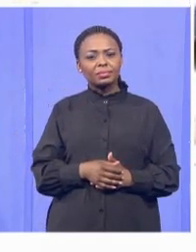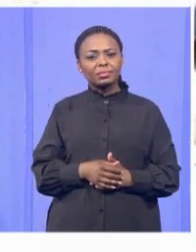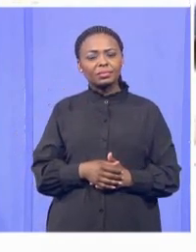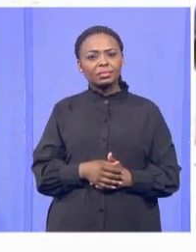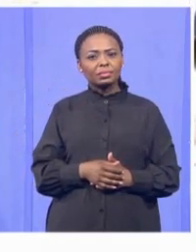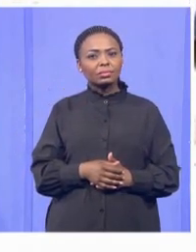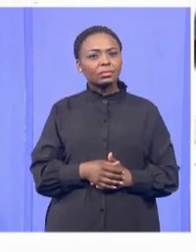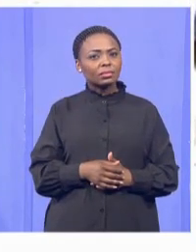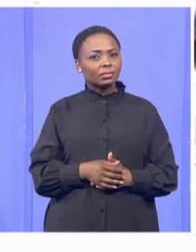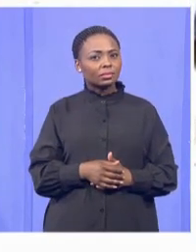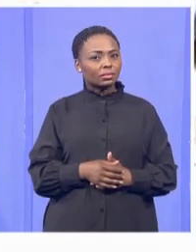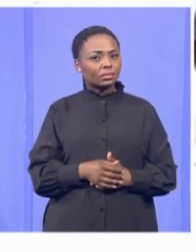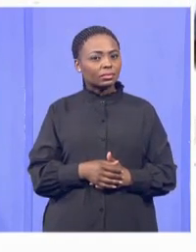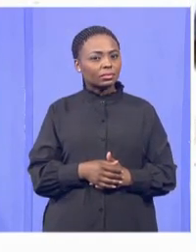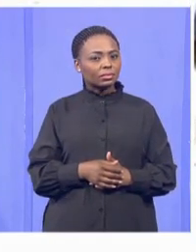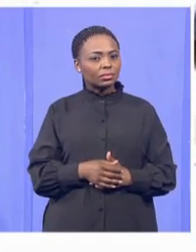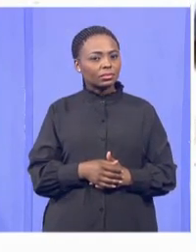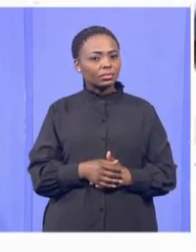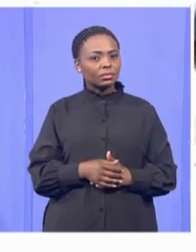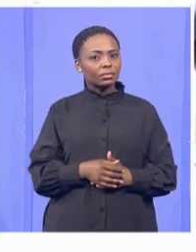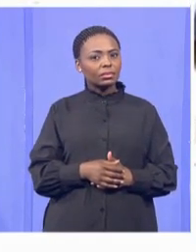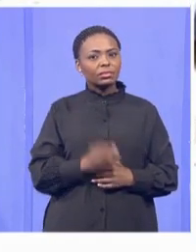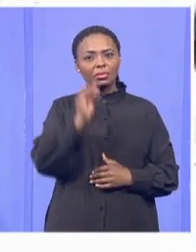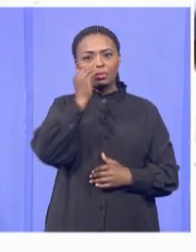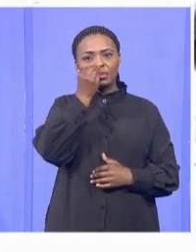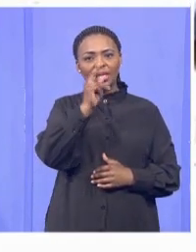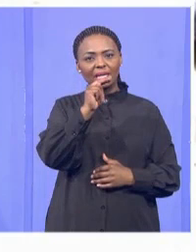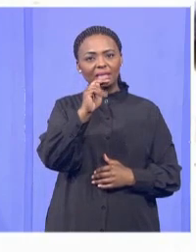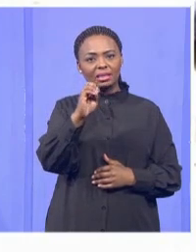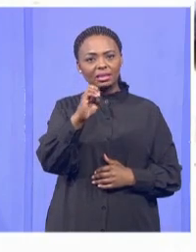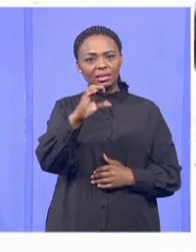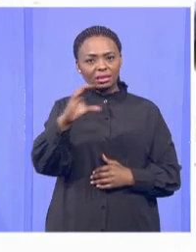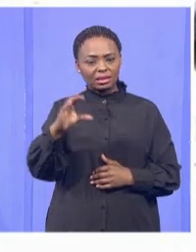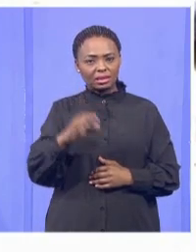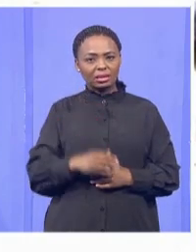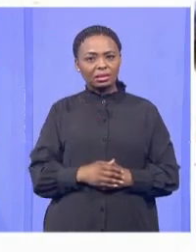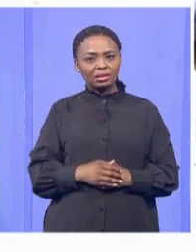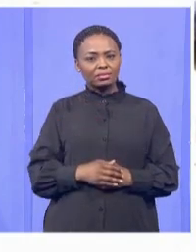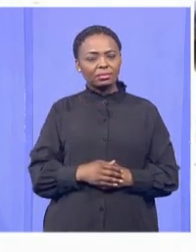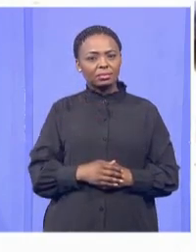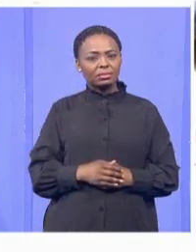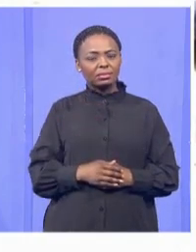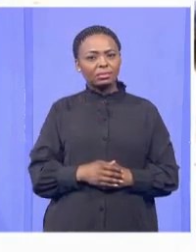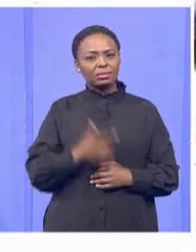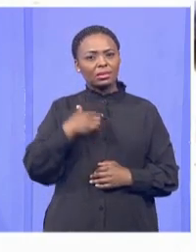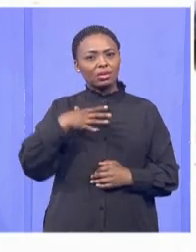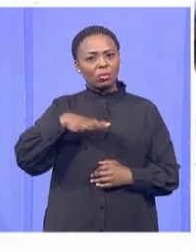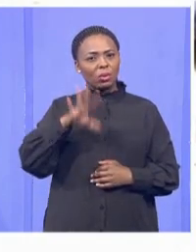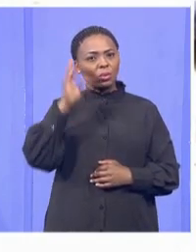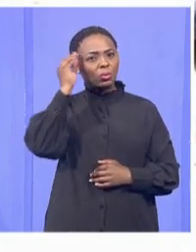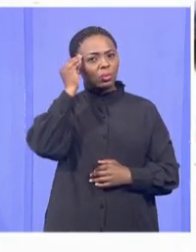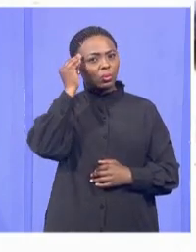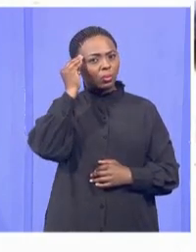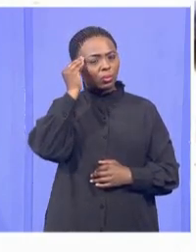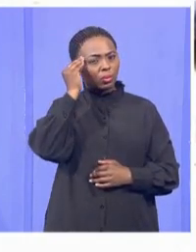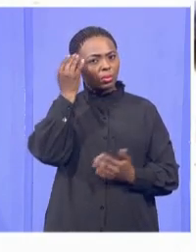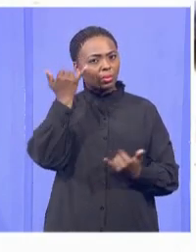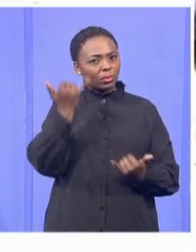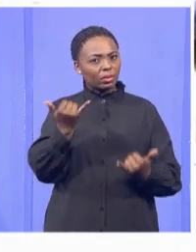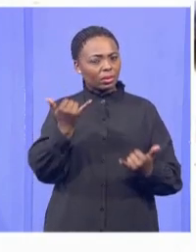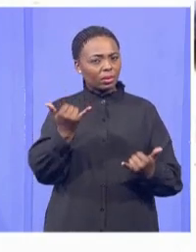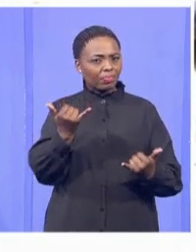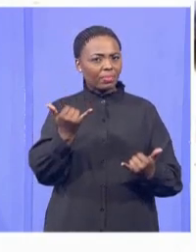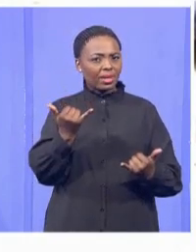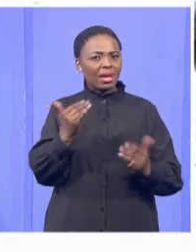Good day, MEC and the department. I'm Aliska from The Citizen. I just want to know, are we ready for the